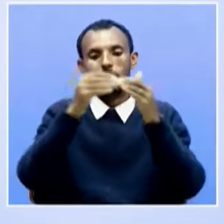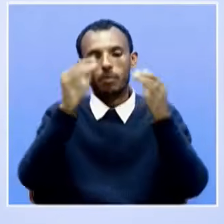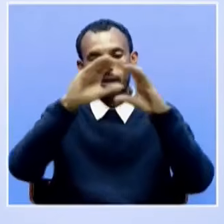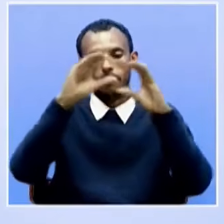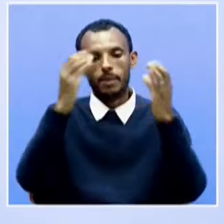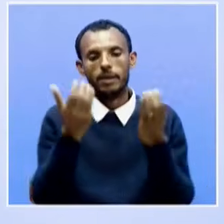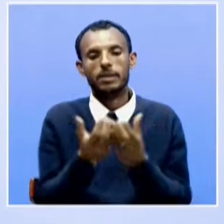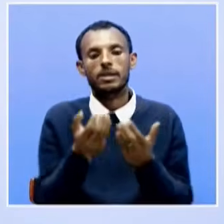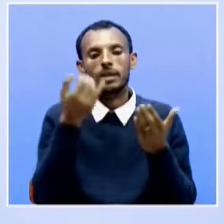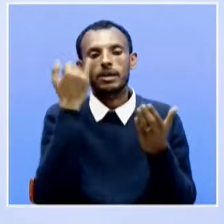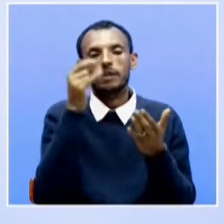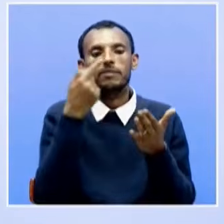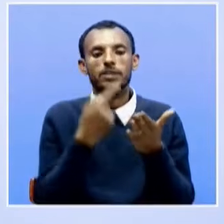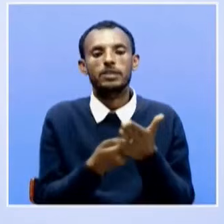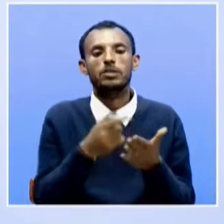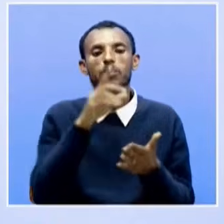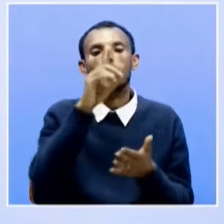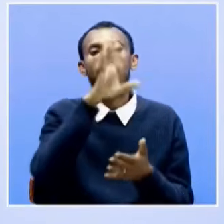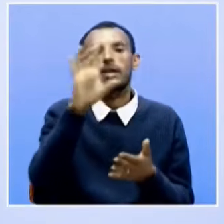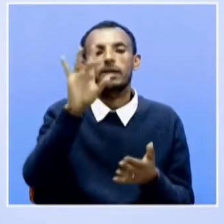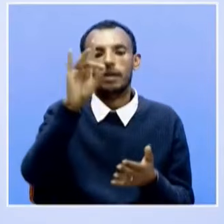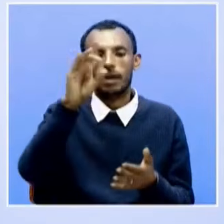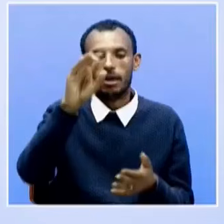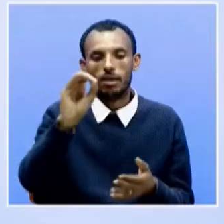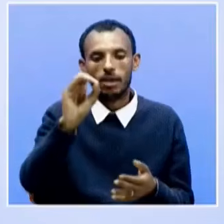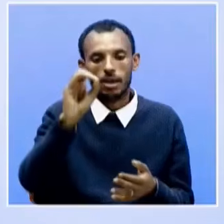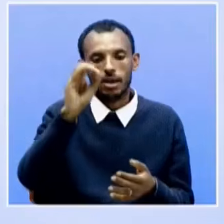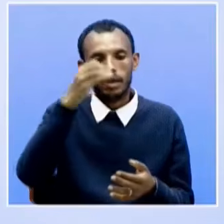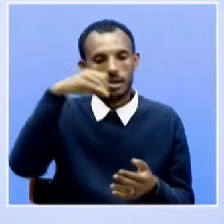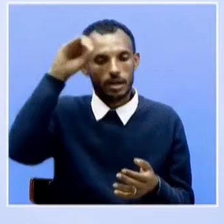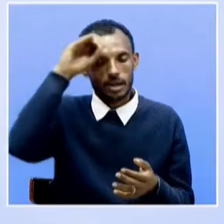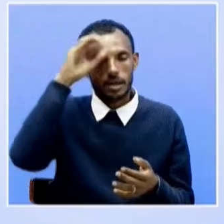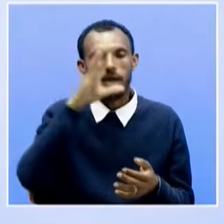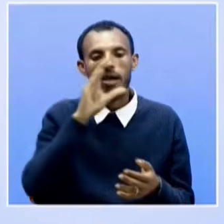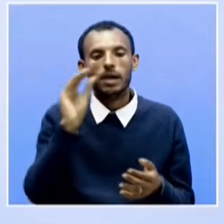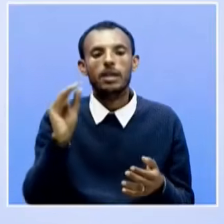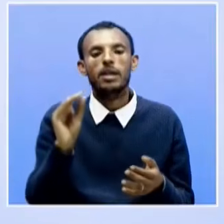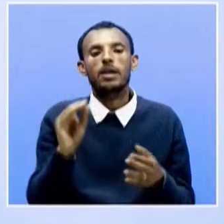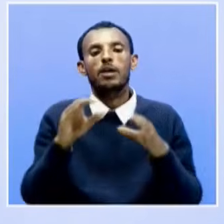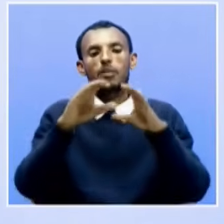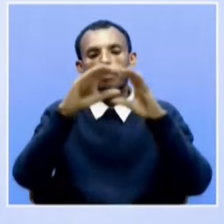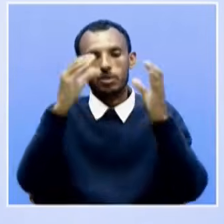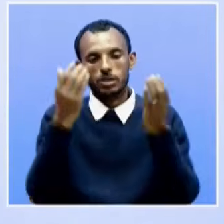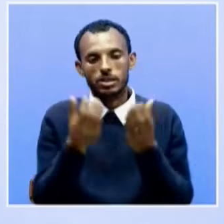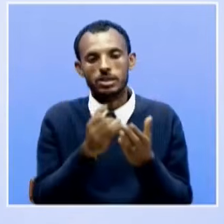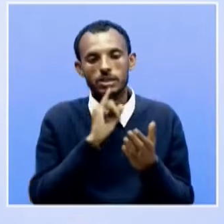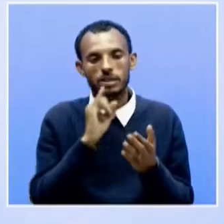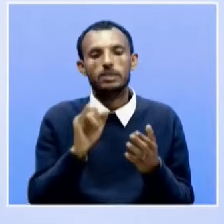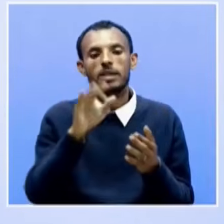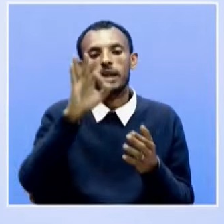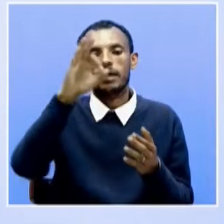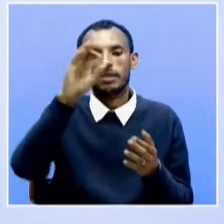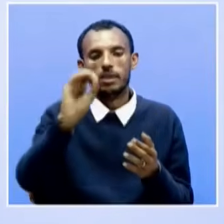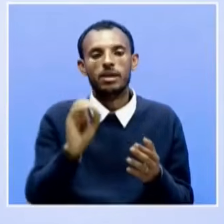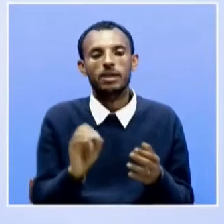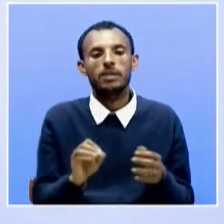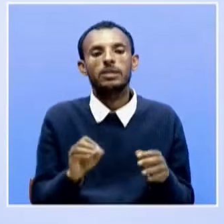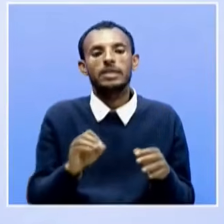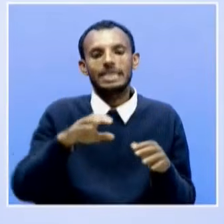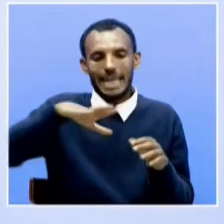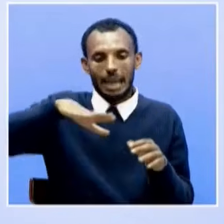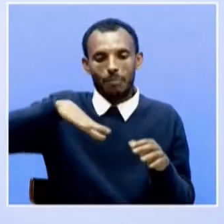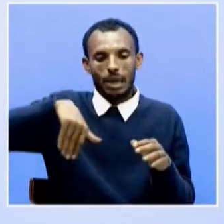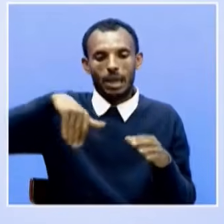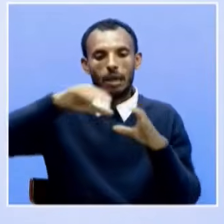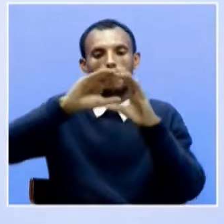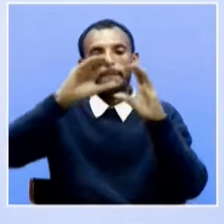if this is 180 degree and a certain portion of it is known, which is 90 degree, so the remaining